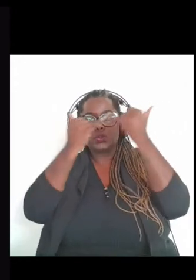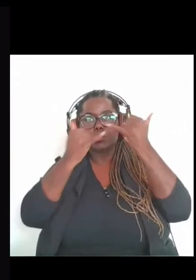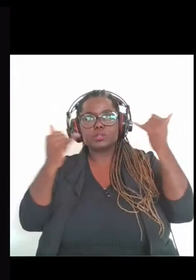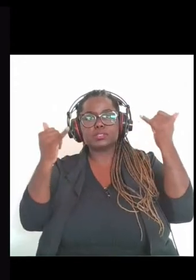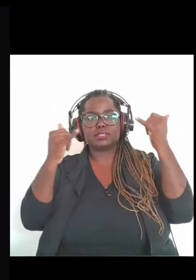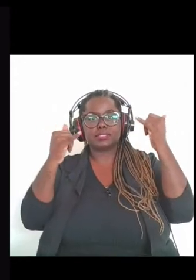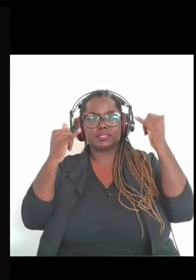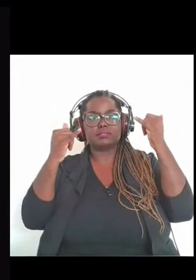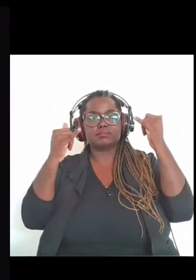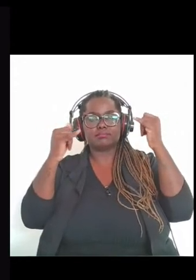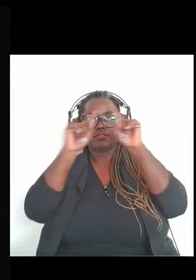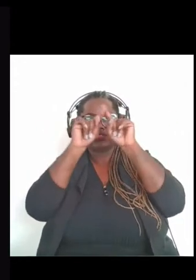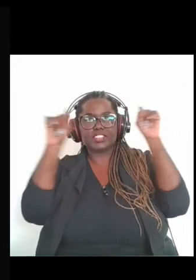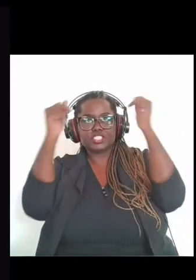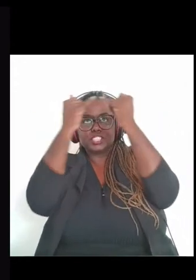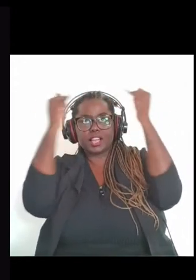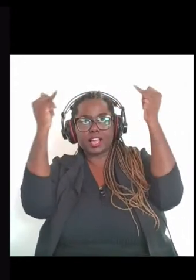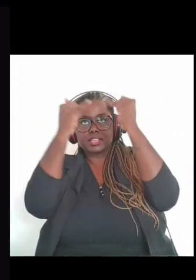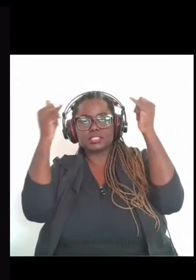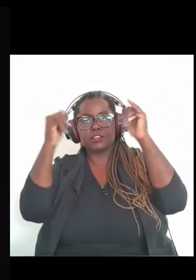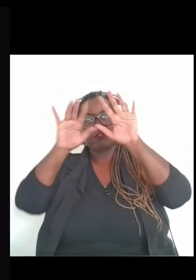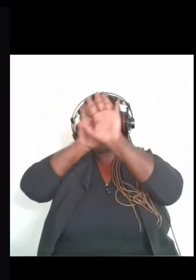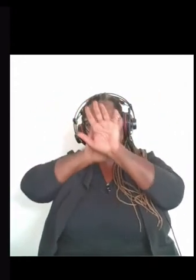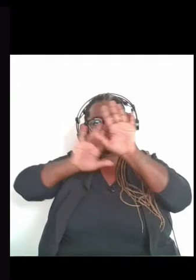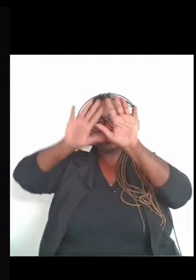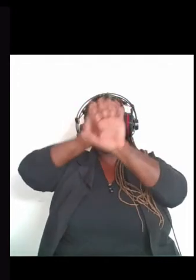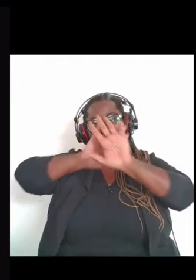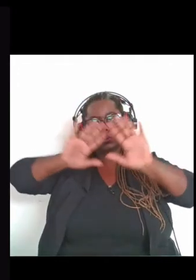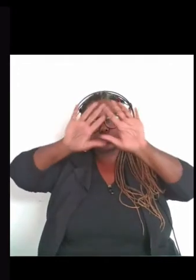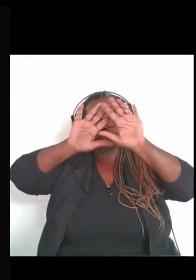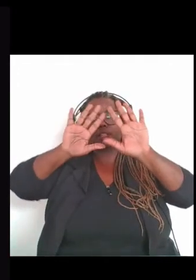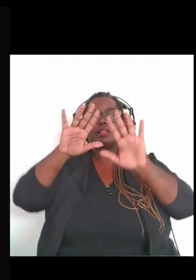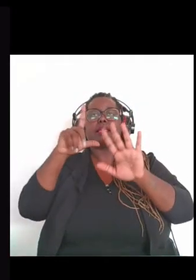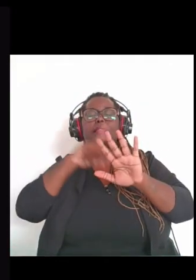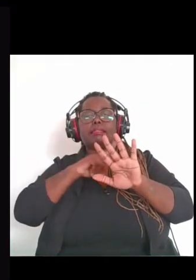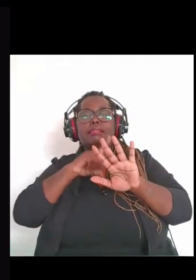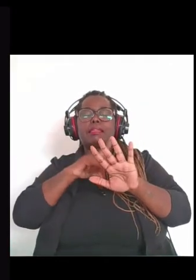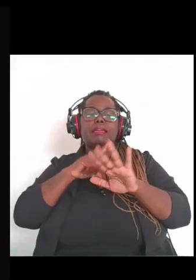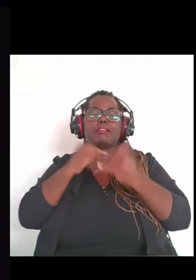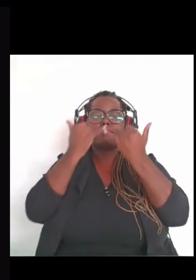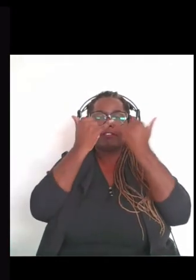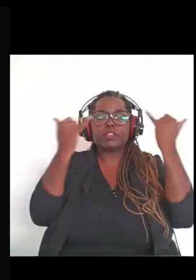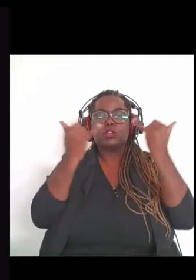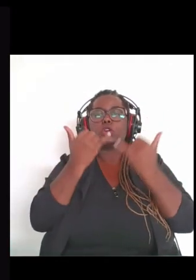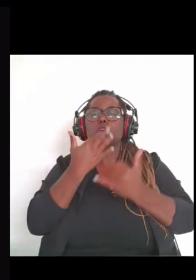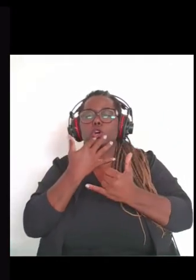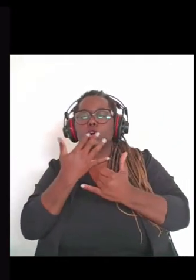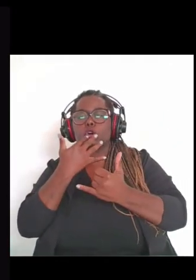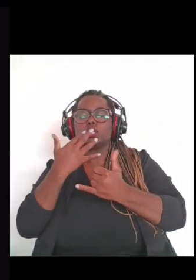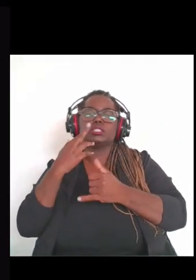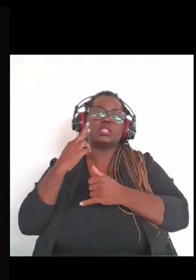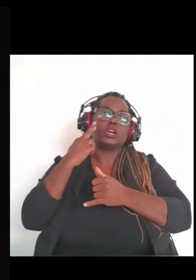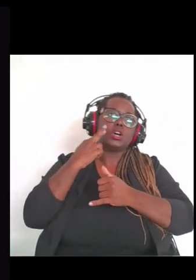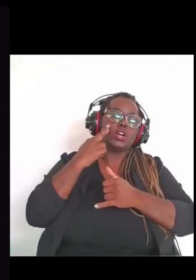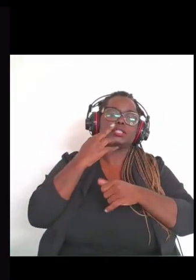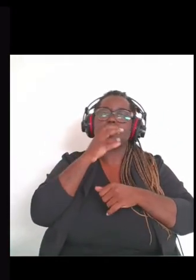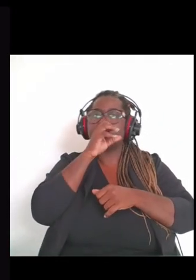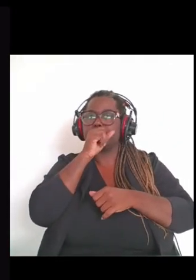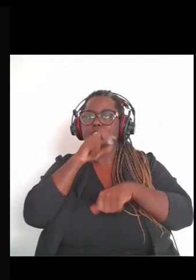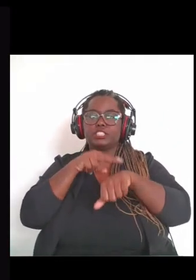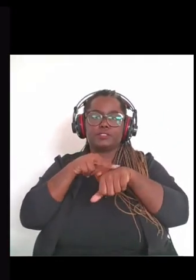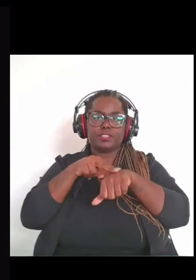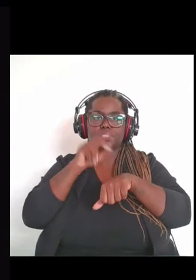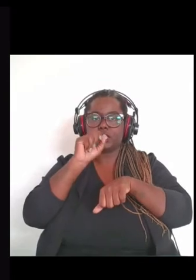colors of pink orange green and blue and the side borders in black